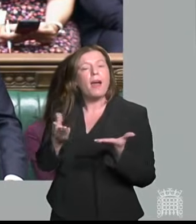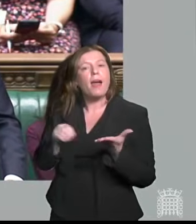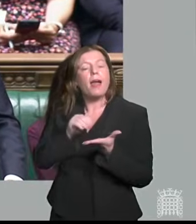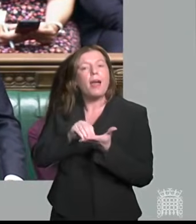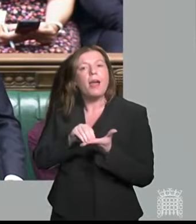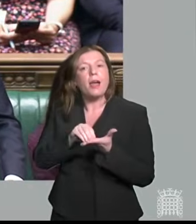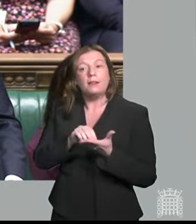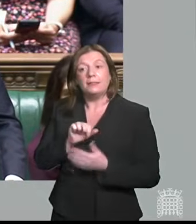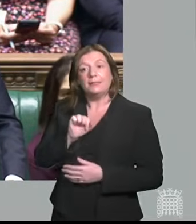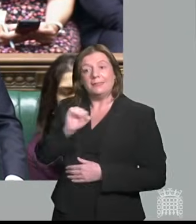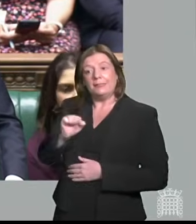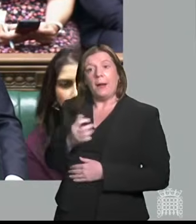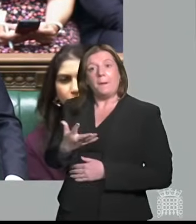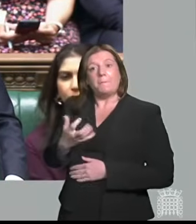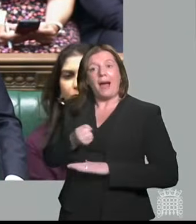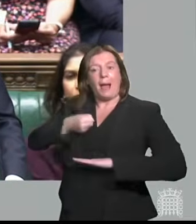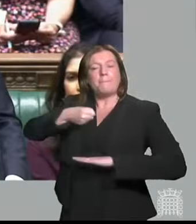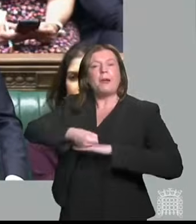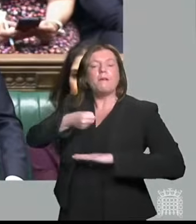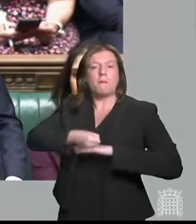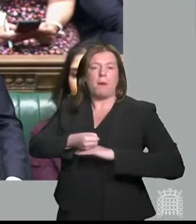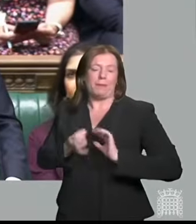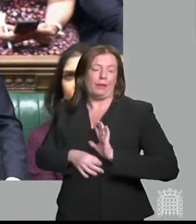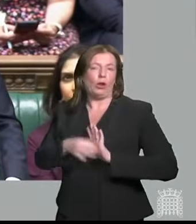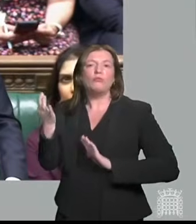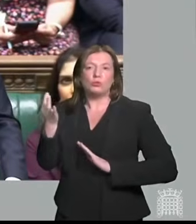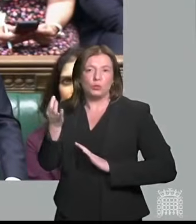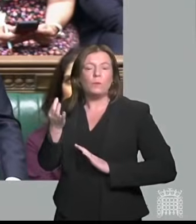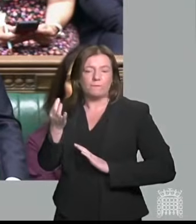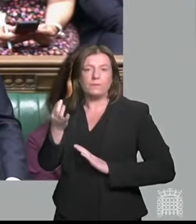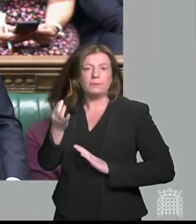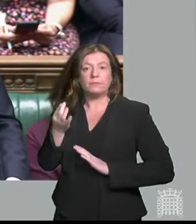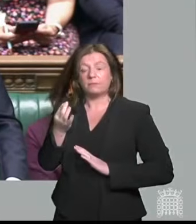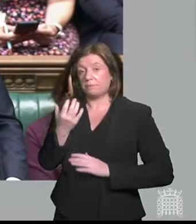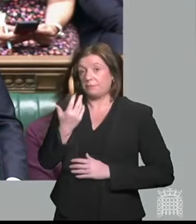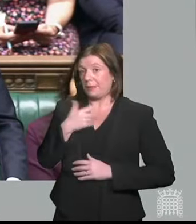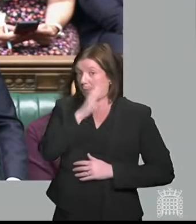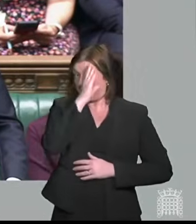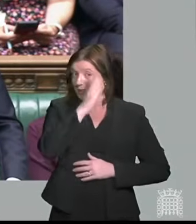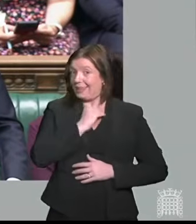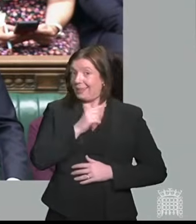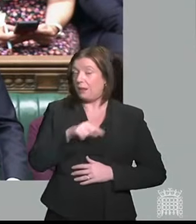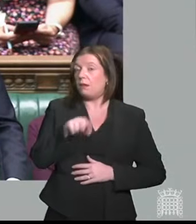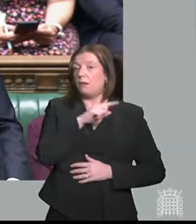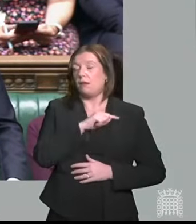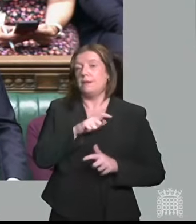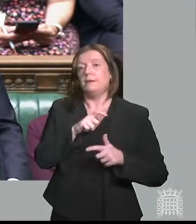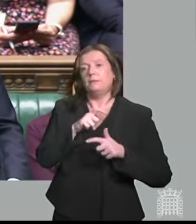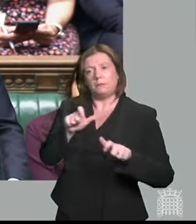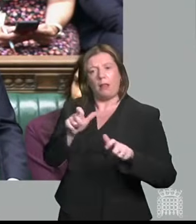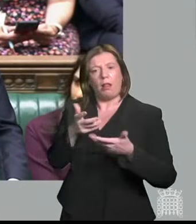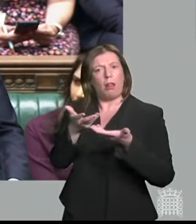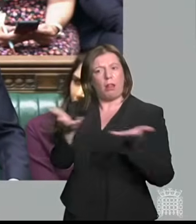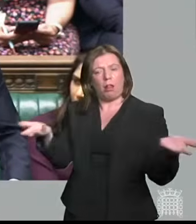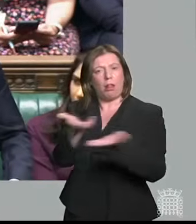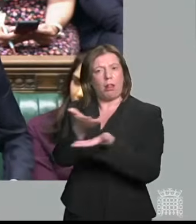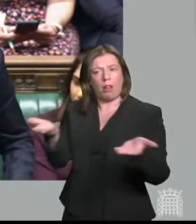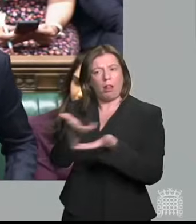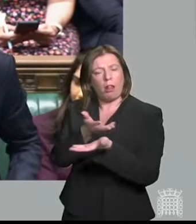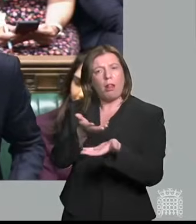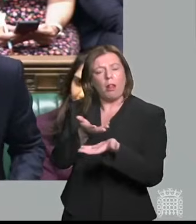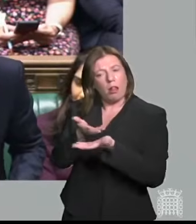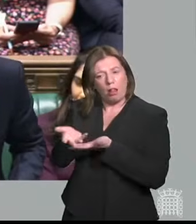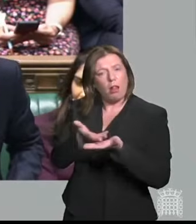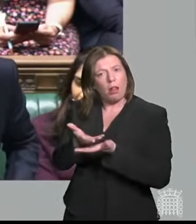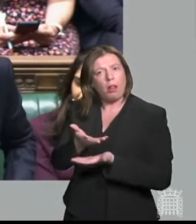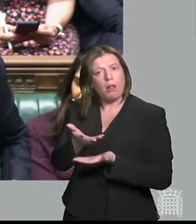improved the base pay of workers engaged in the dispute, and I am told that officials continue to be open to talks on a constructive